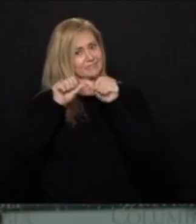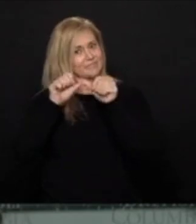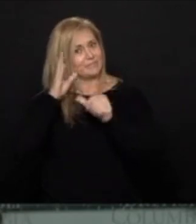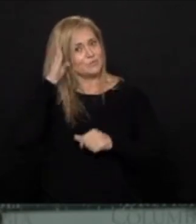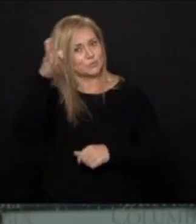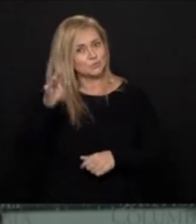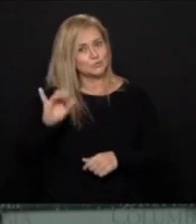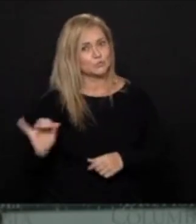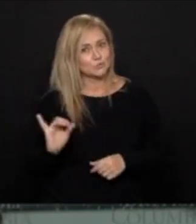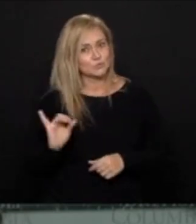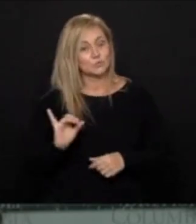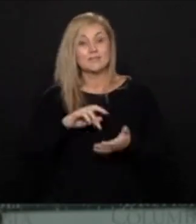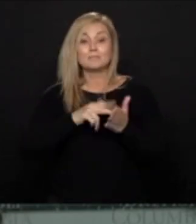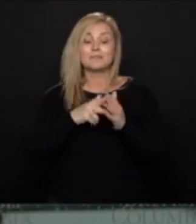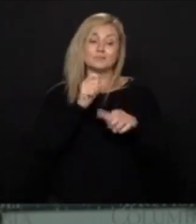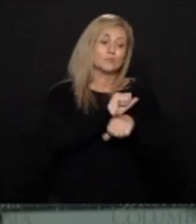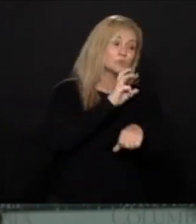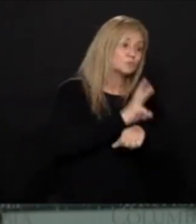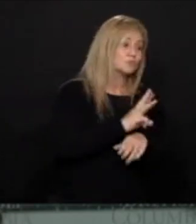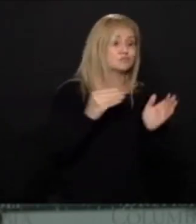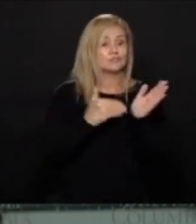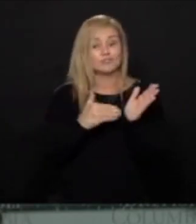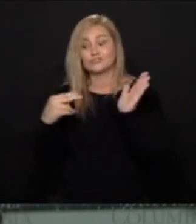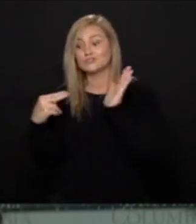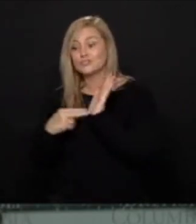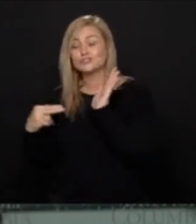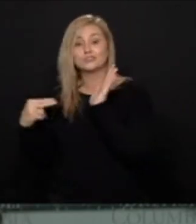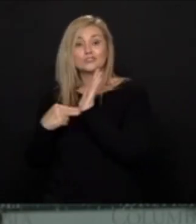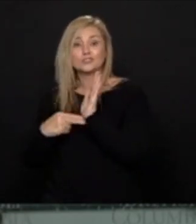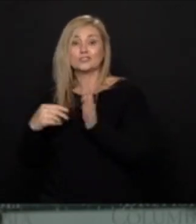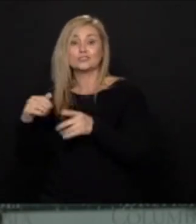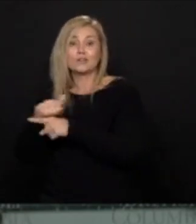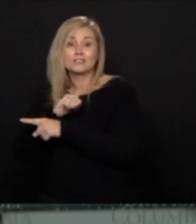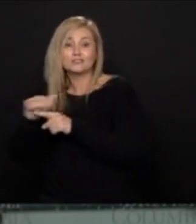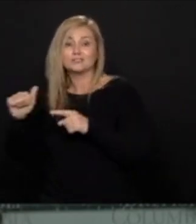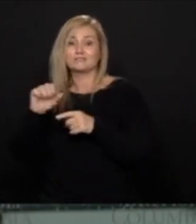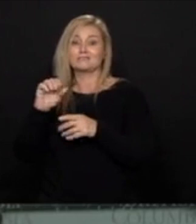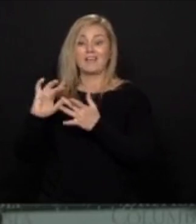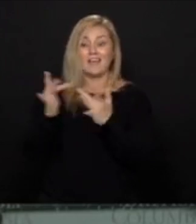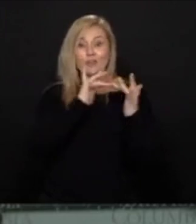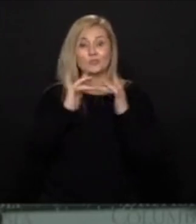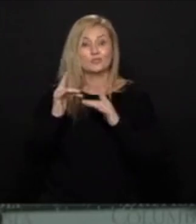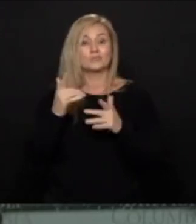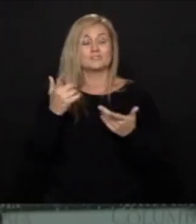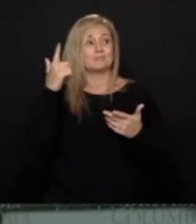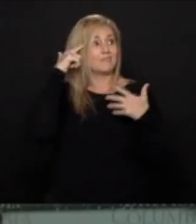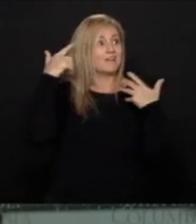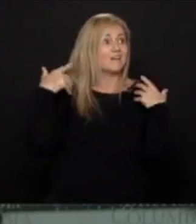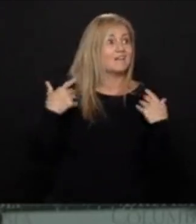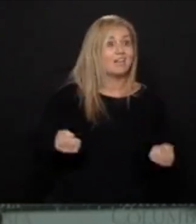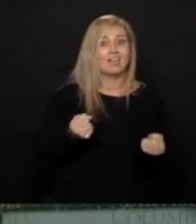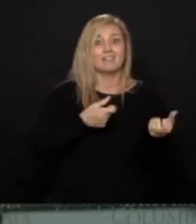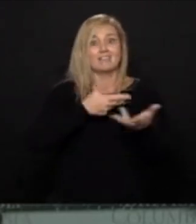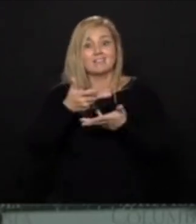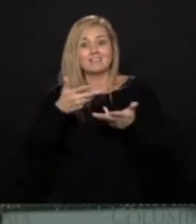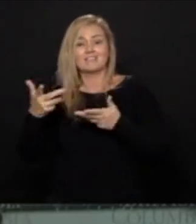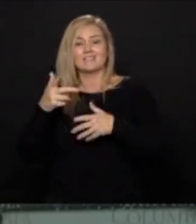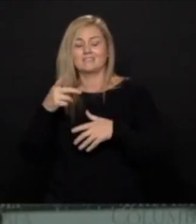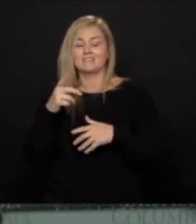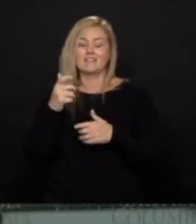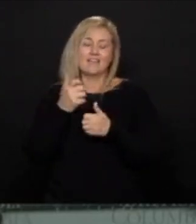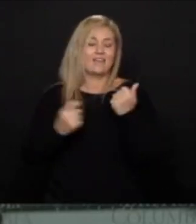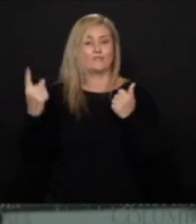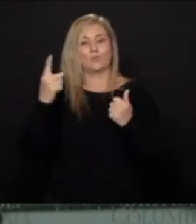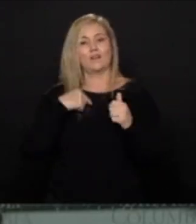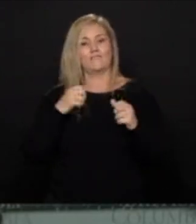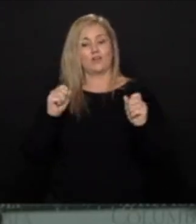beyond. That means social workers, doctors, nurses, nurse practitioners, outreach workers, mental health clinicians, peers, and others